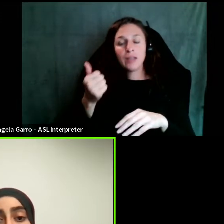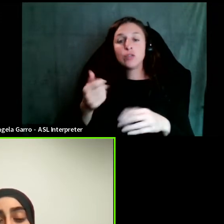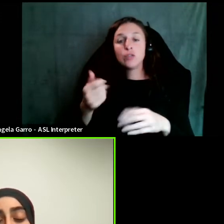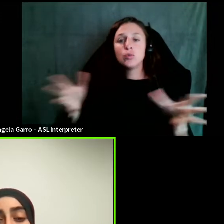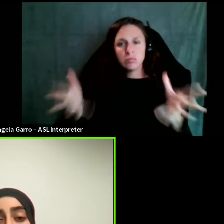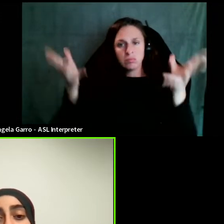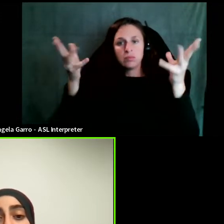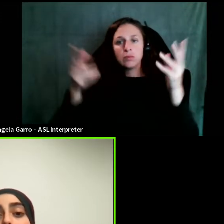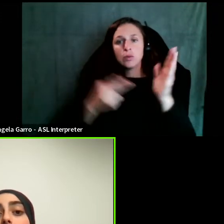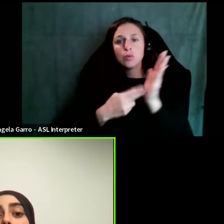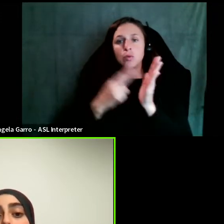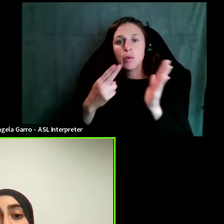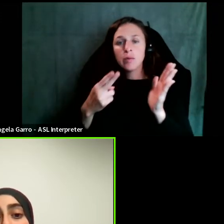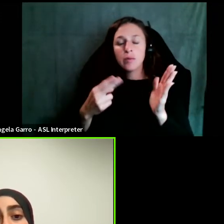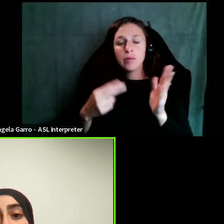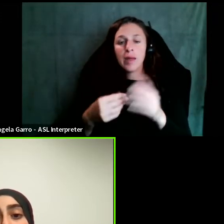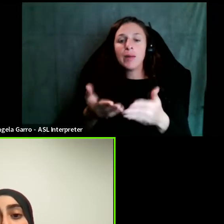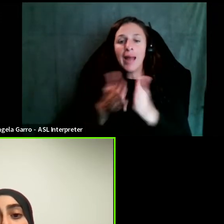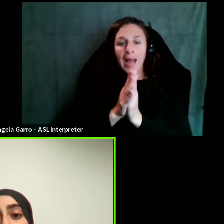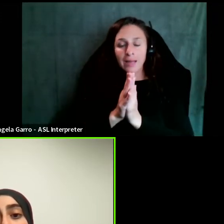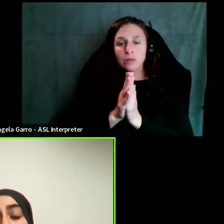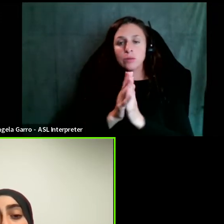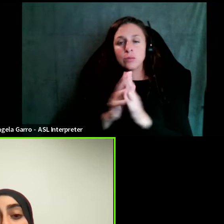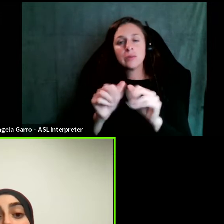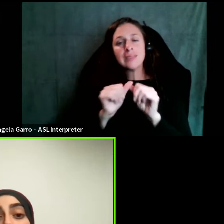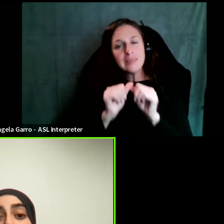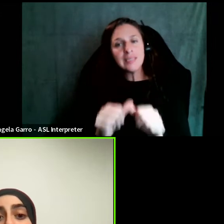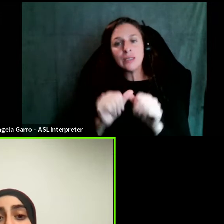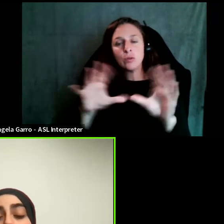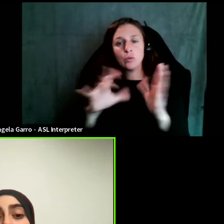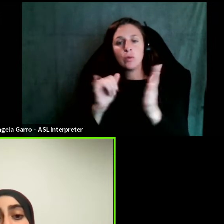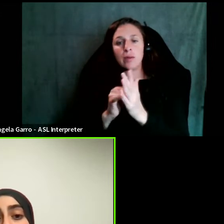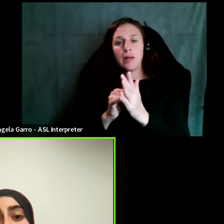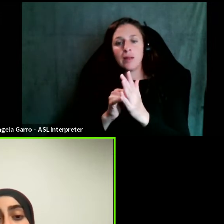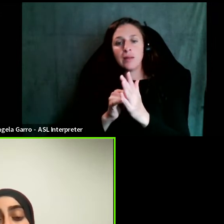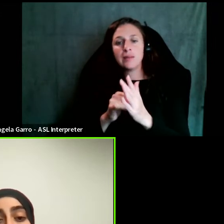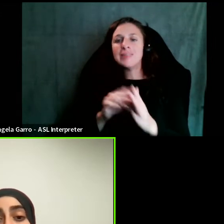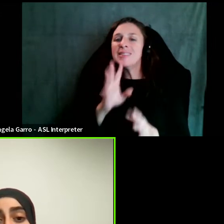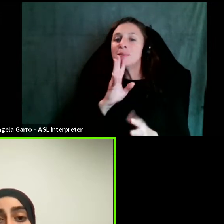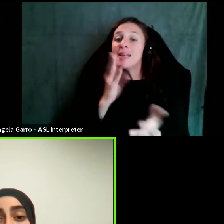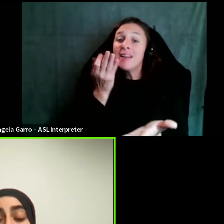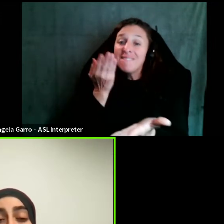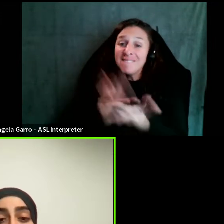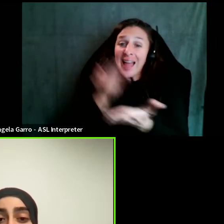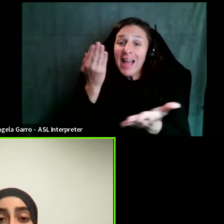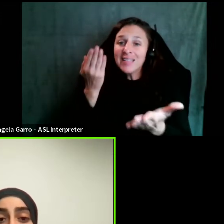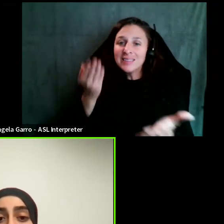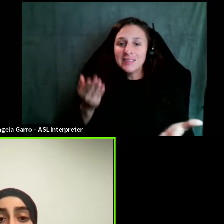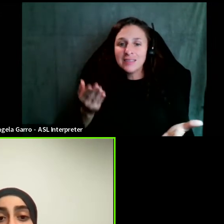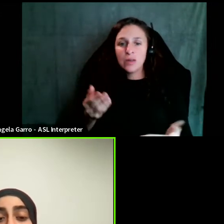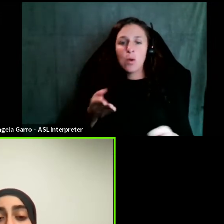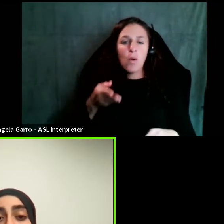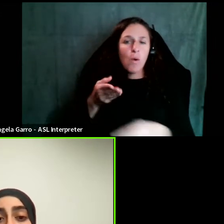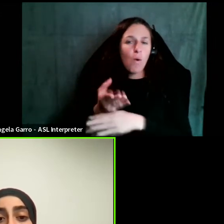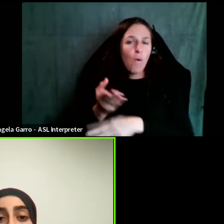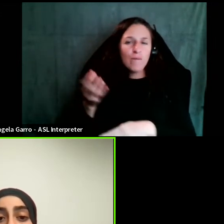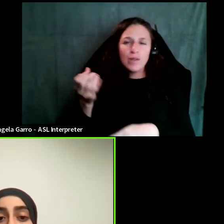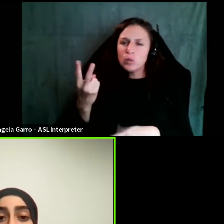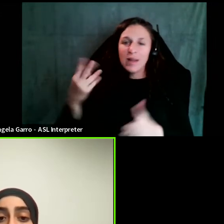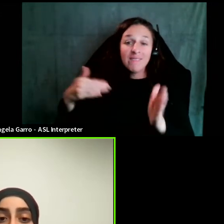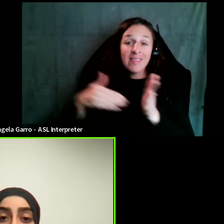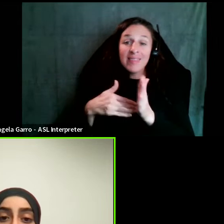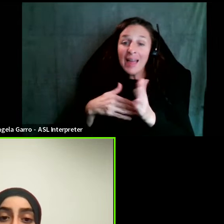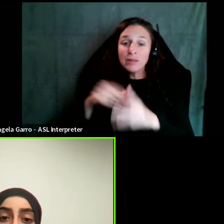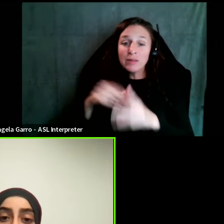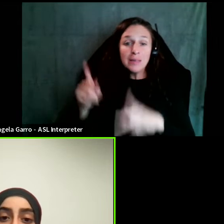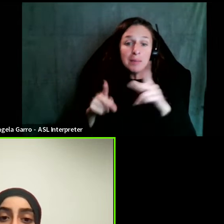truth. And I want to ask you to continue doing so. Speak facts. Over 12,000 people in